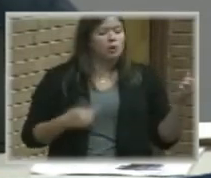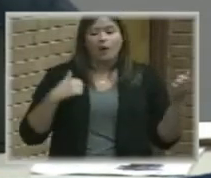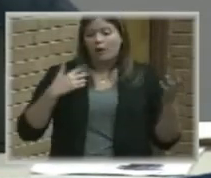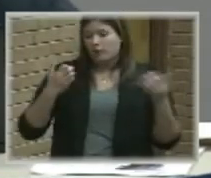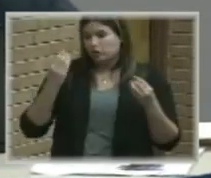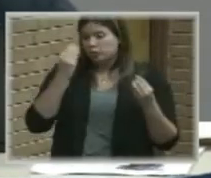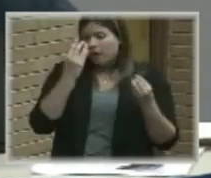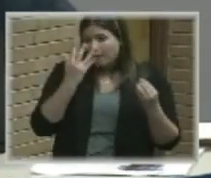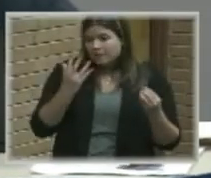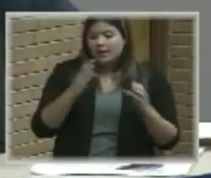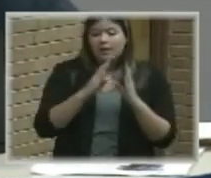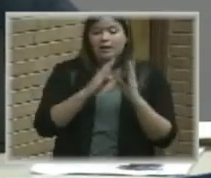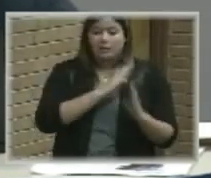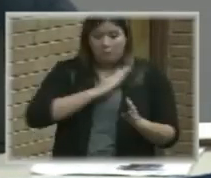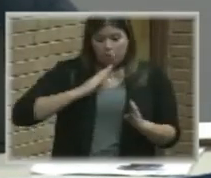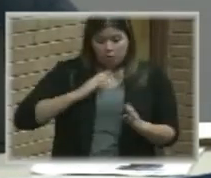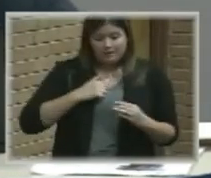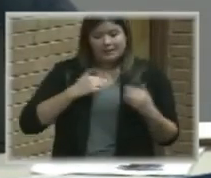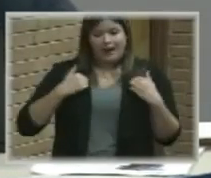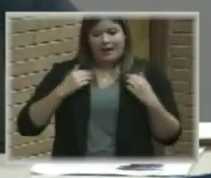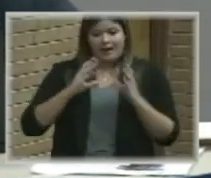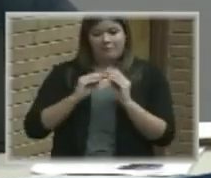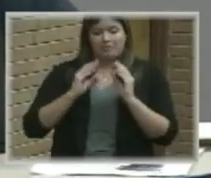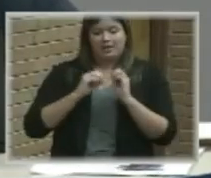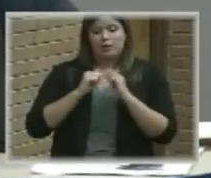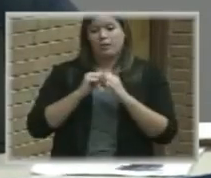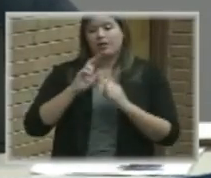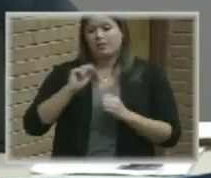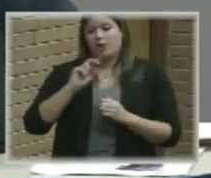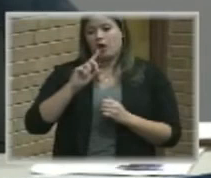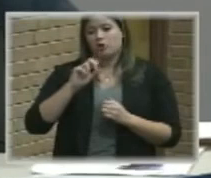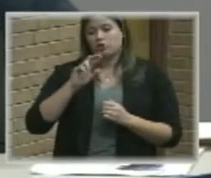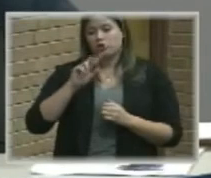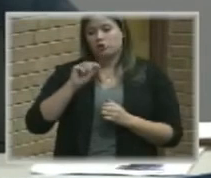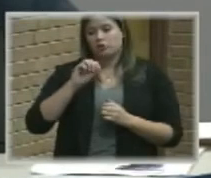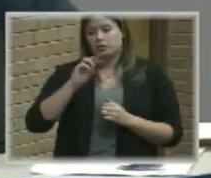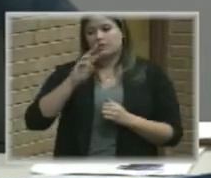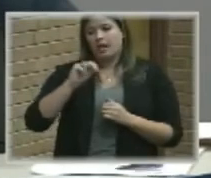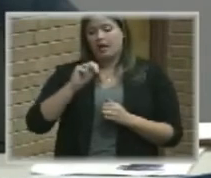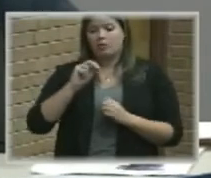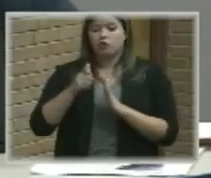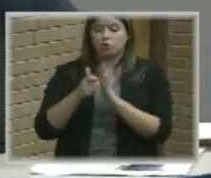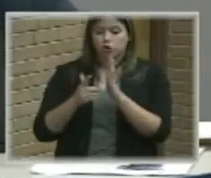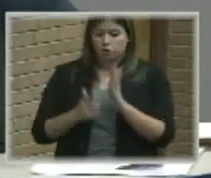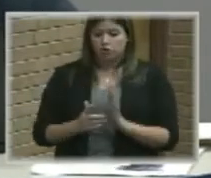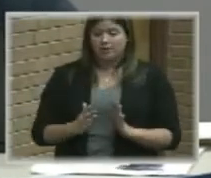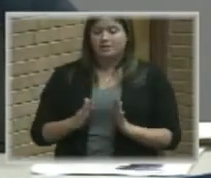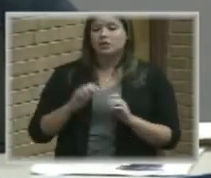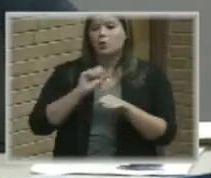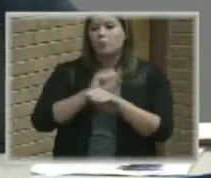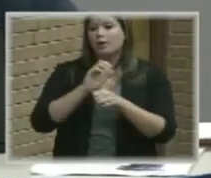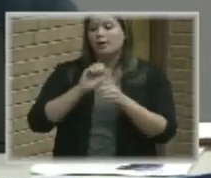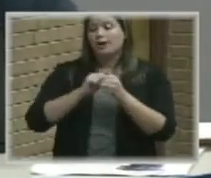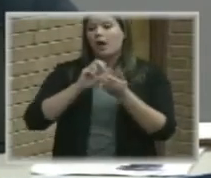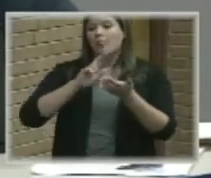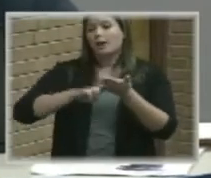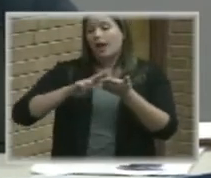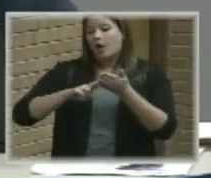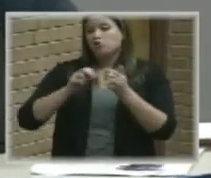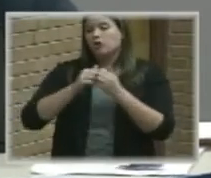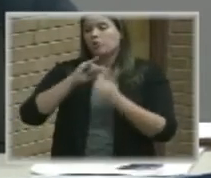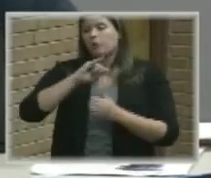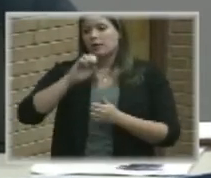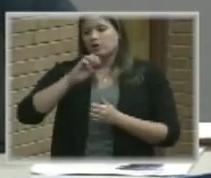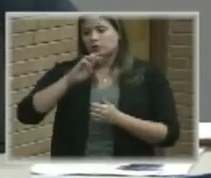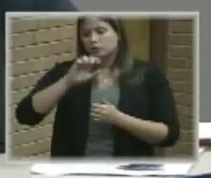is that I've been meeting with the other town attorneys, working on the contract with Jewel. We've seen